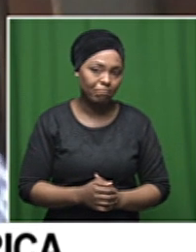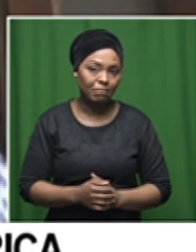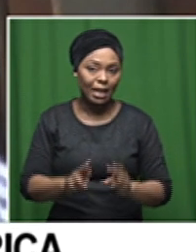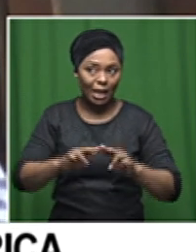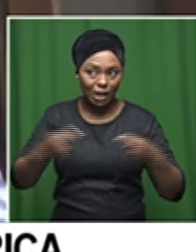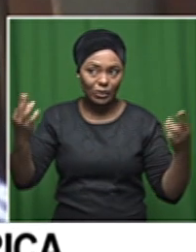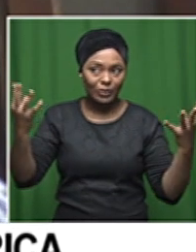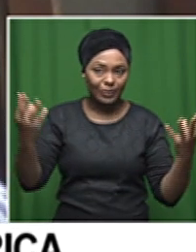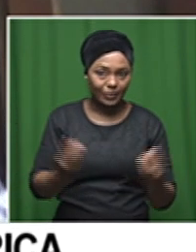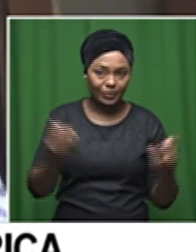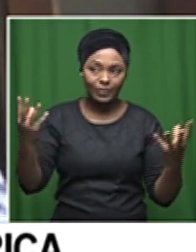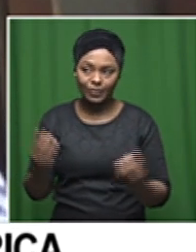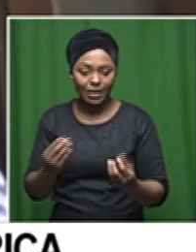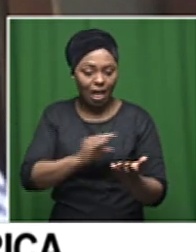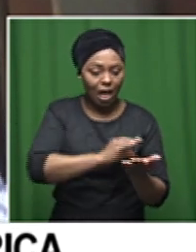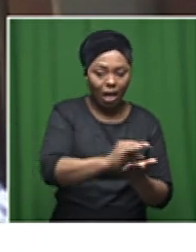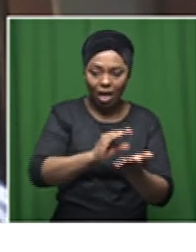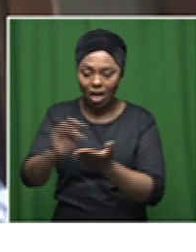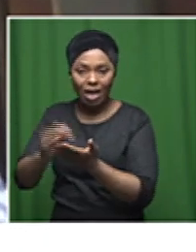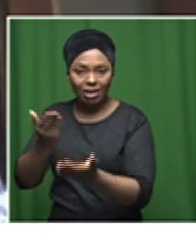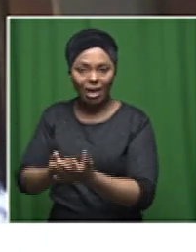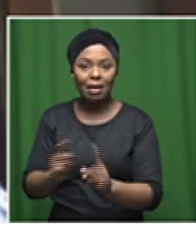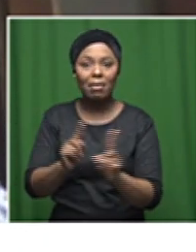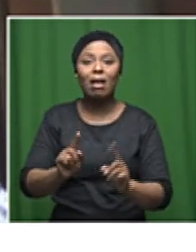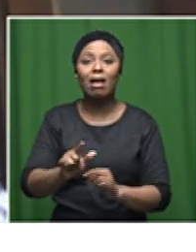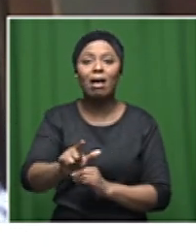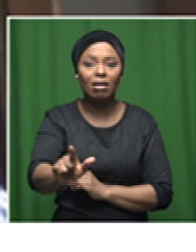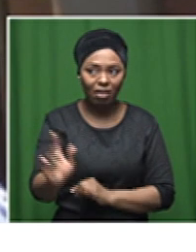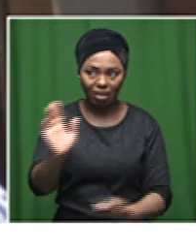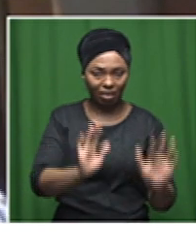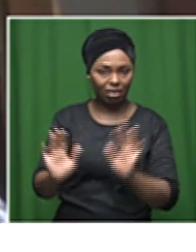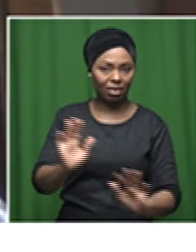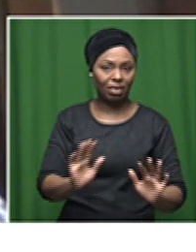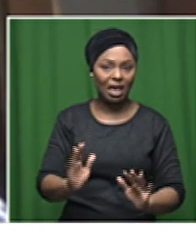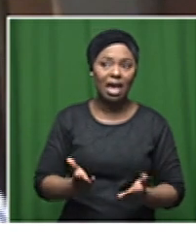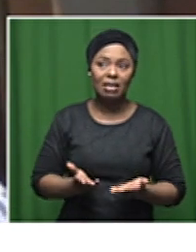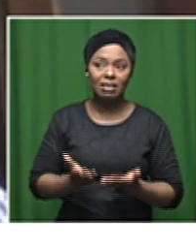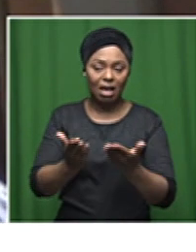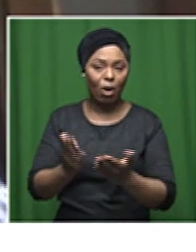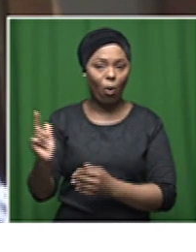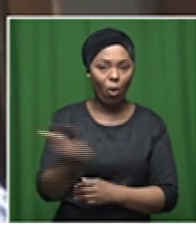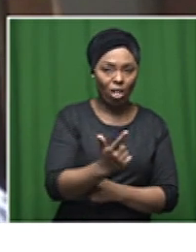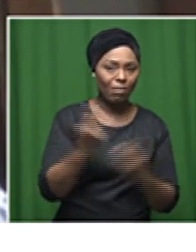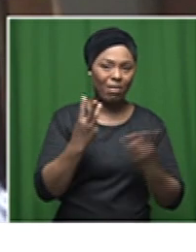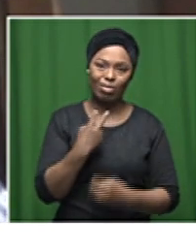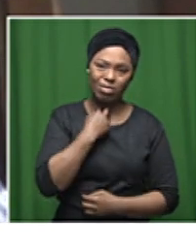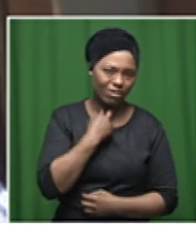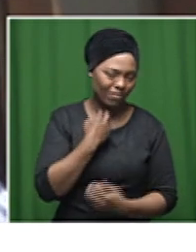resource allocation to measure the influx of people. In